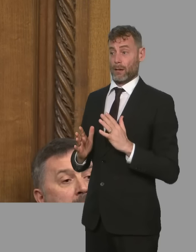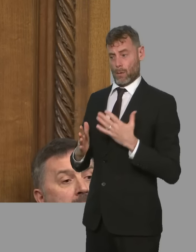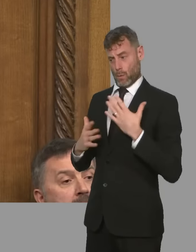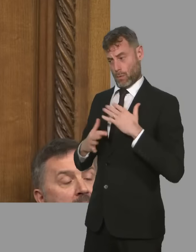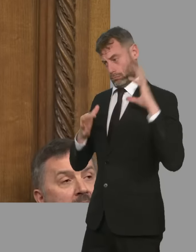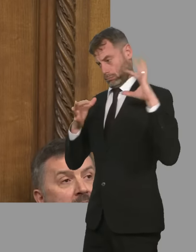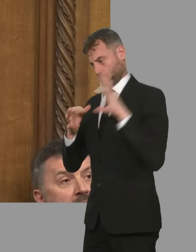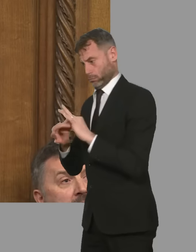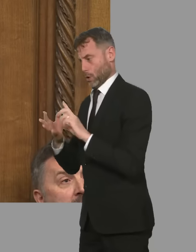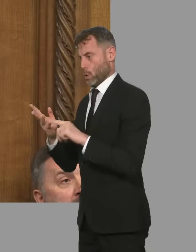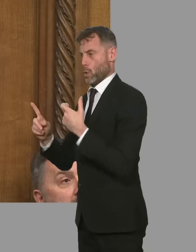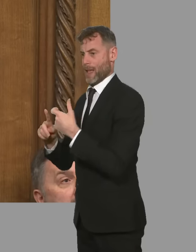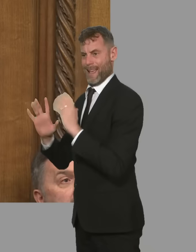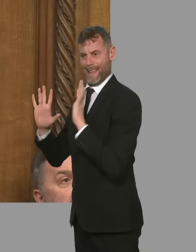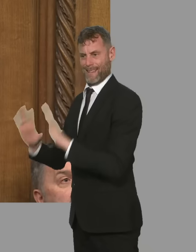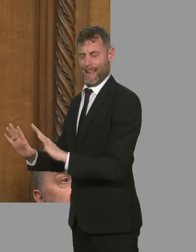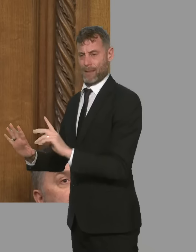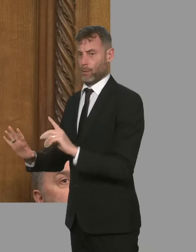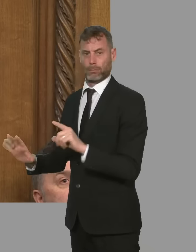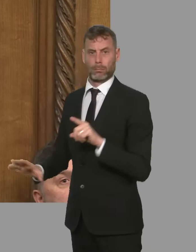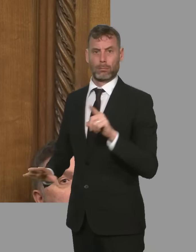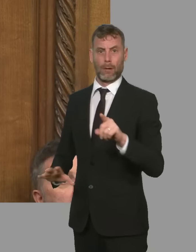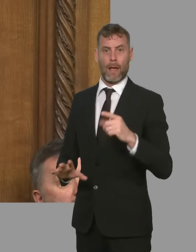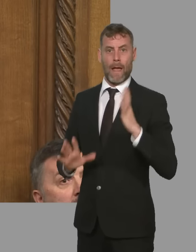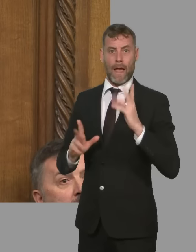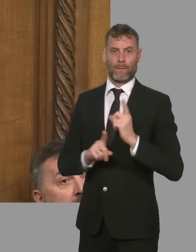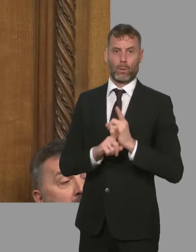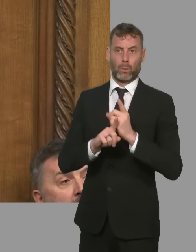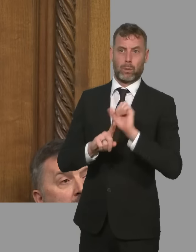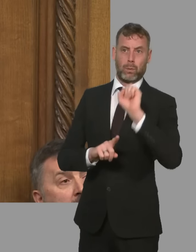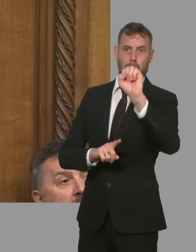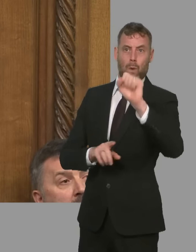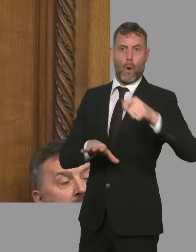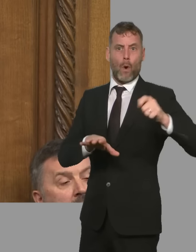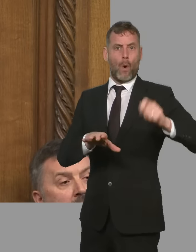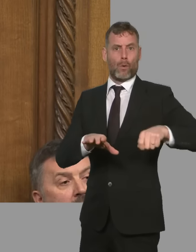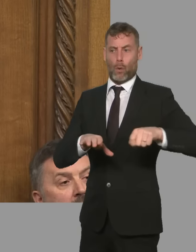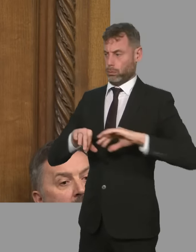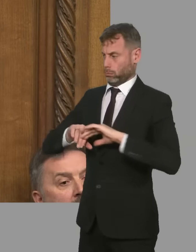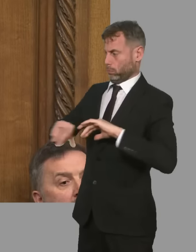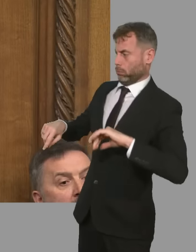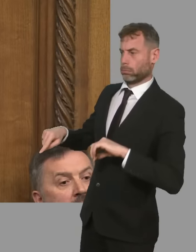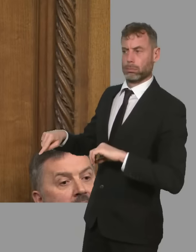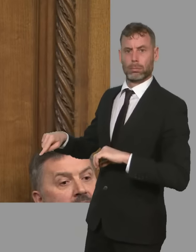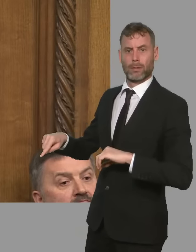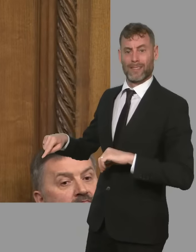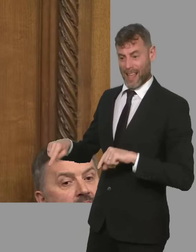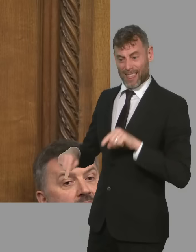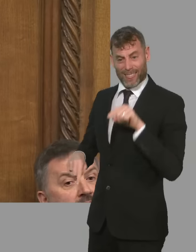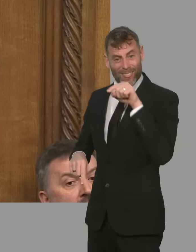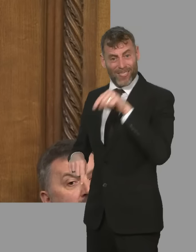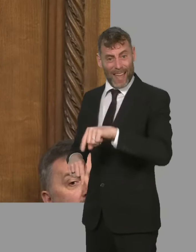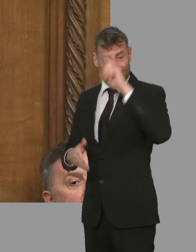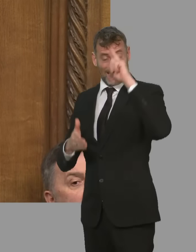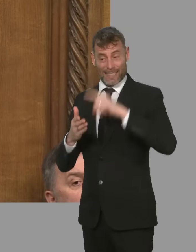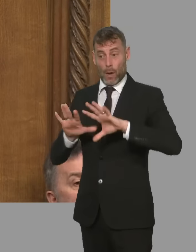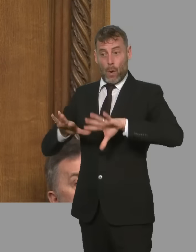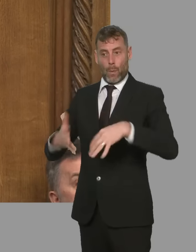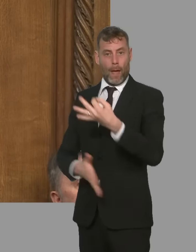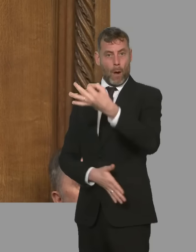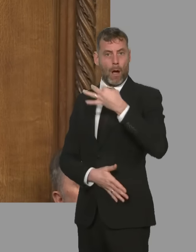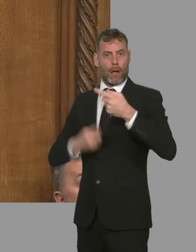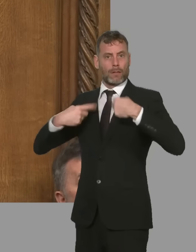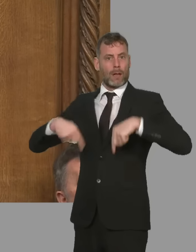the guarantee of cross-community support was removed in order to force through the